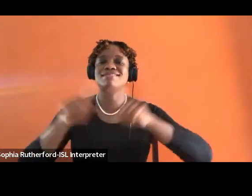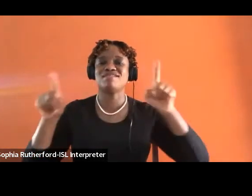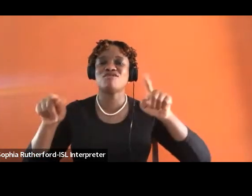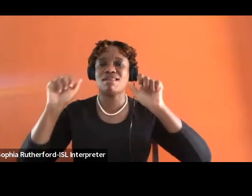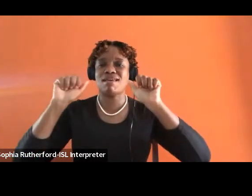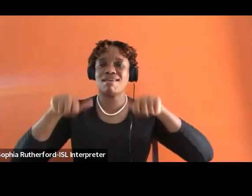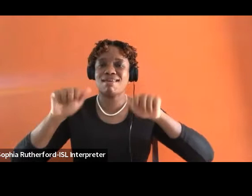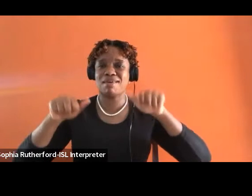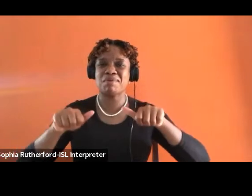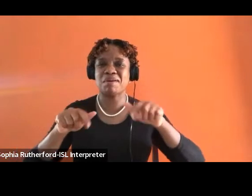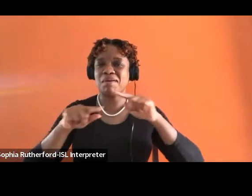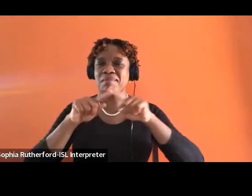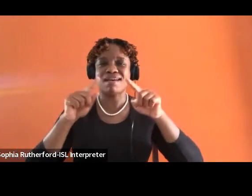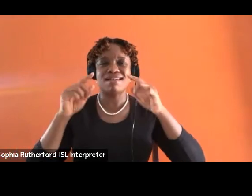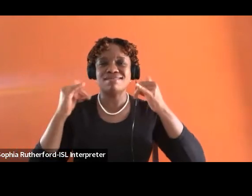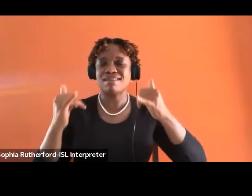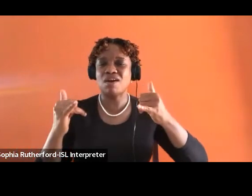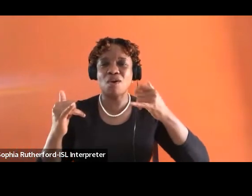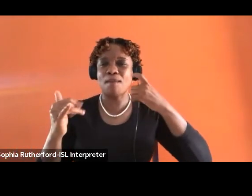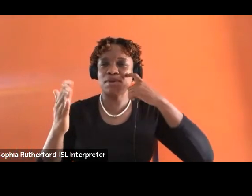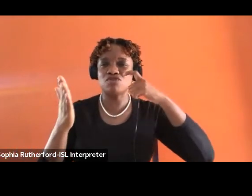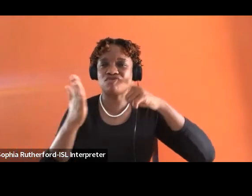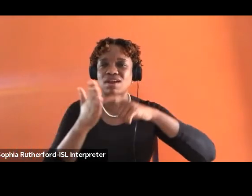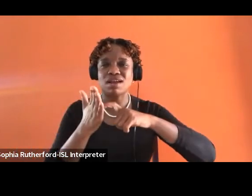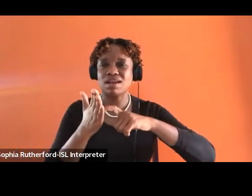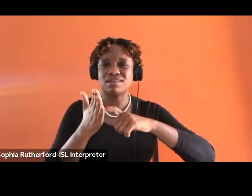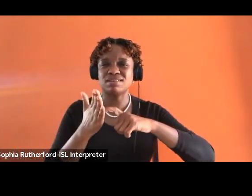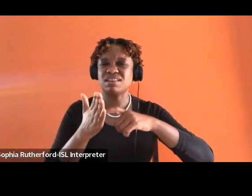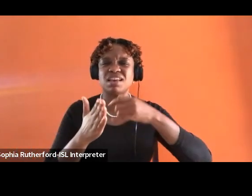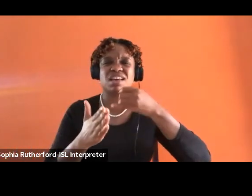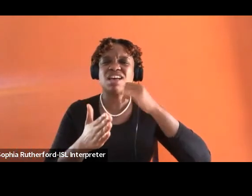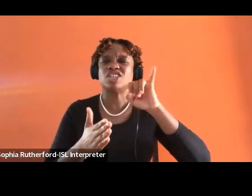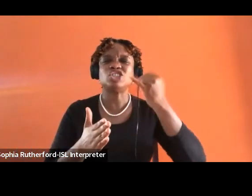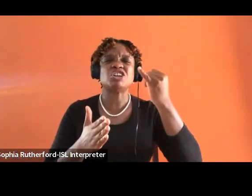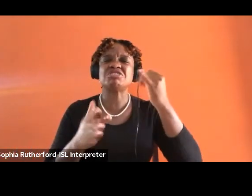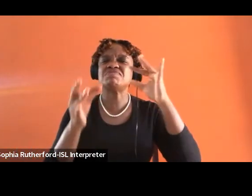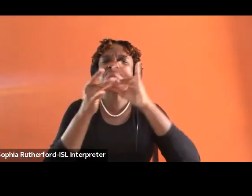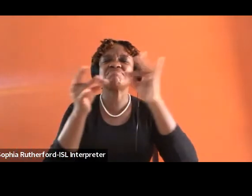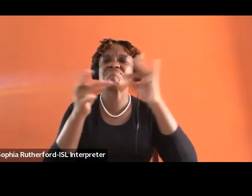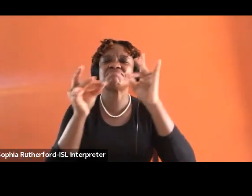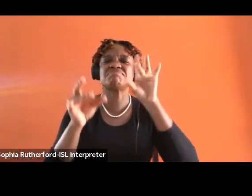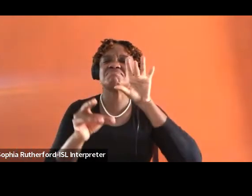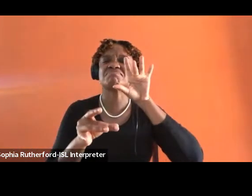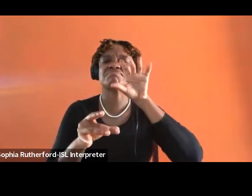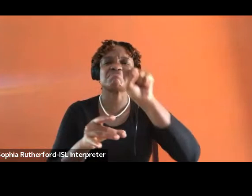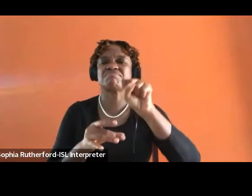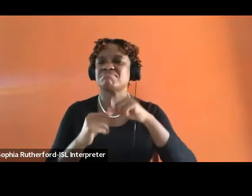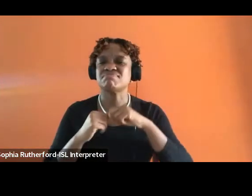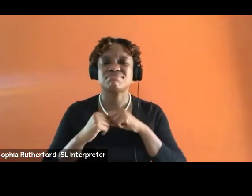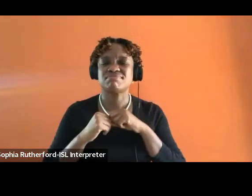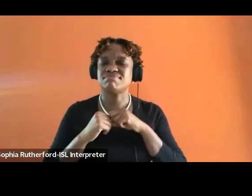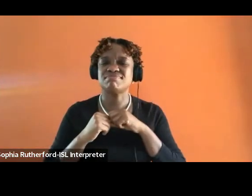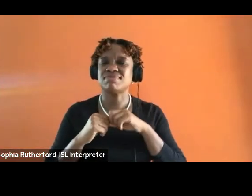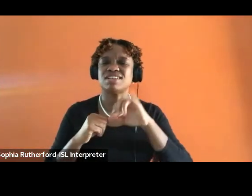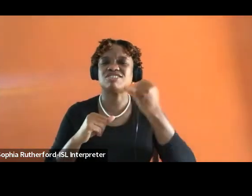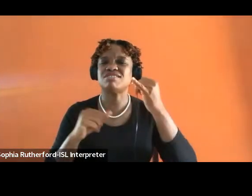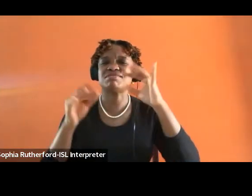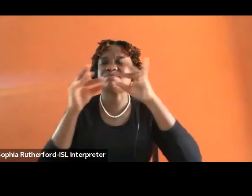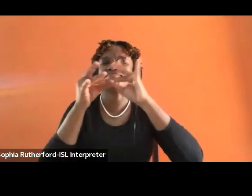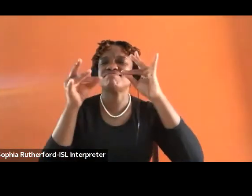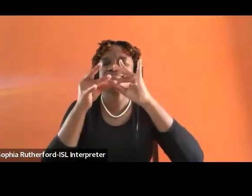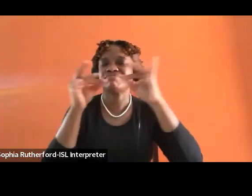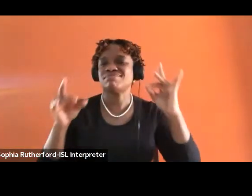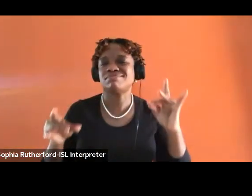I'm recognizing that that is really just a catchphrase, but it means that you have to more or less